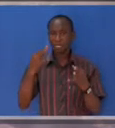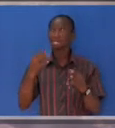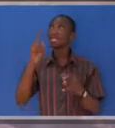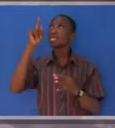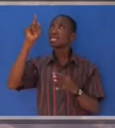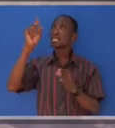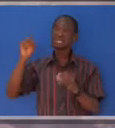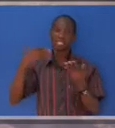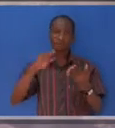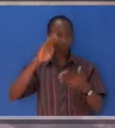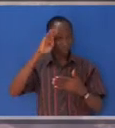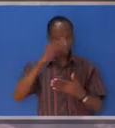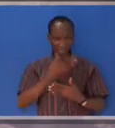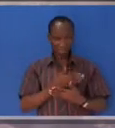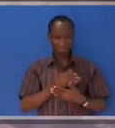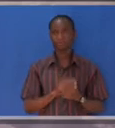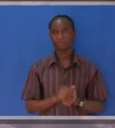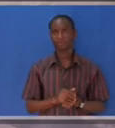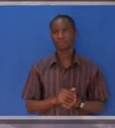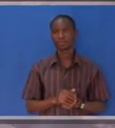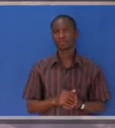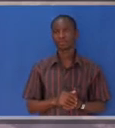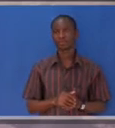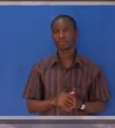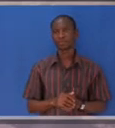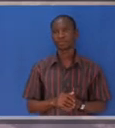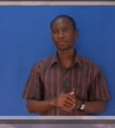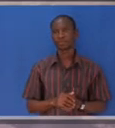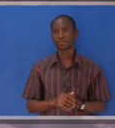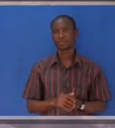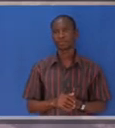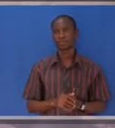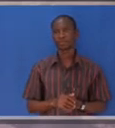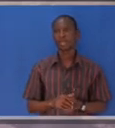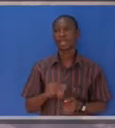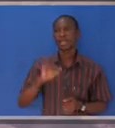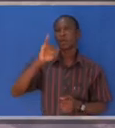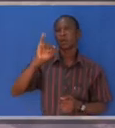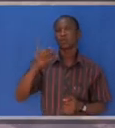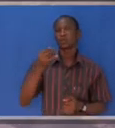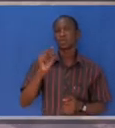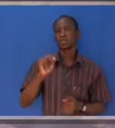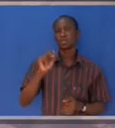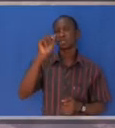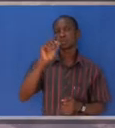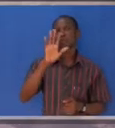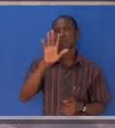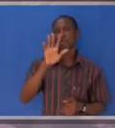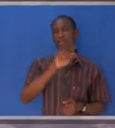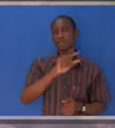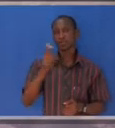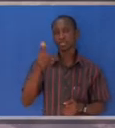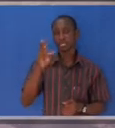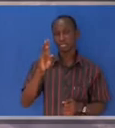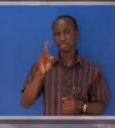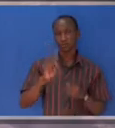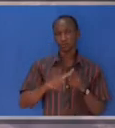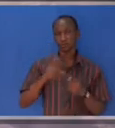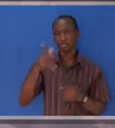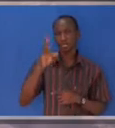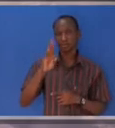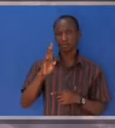Son." Then when you come to John 5, verse 26 and verse 27.